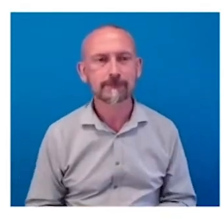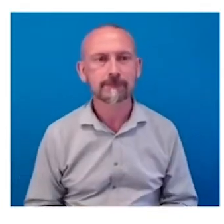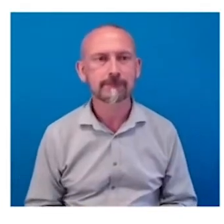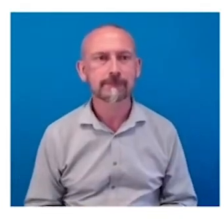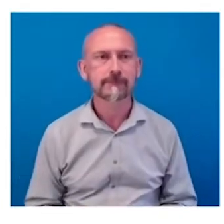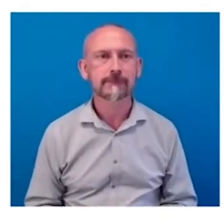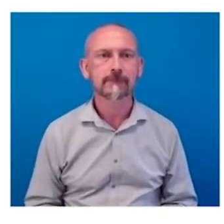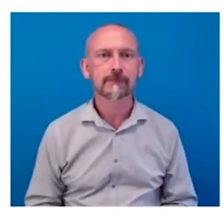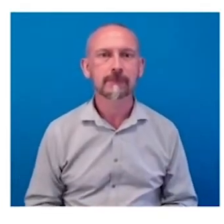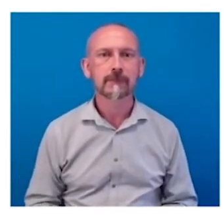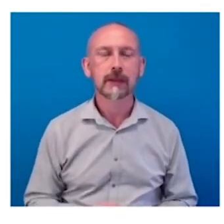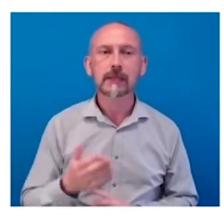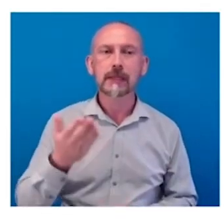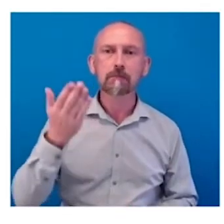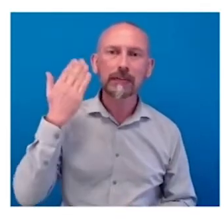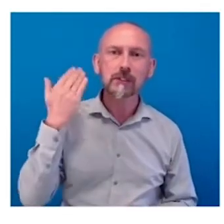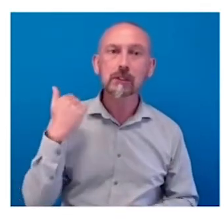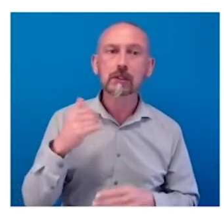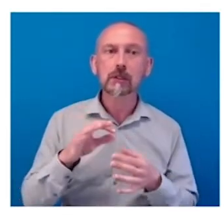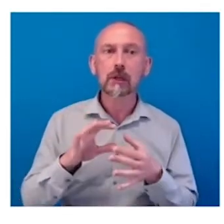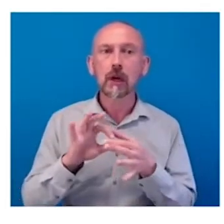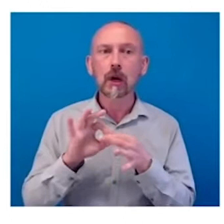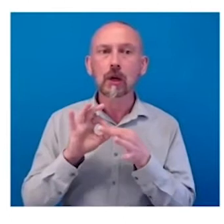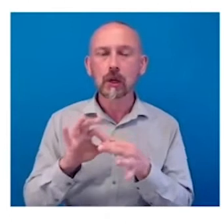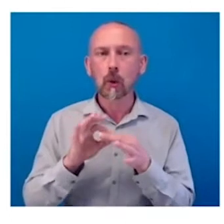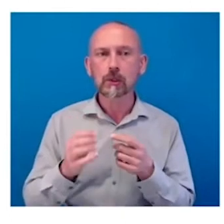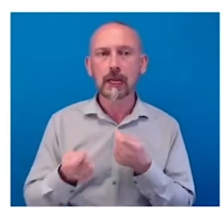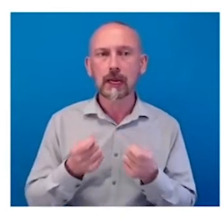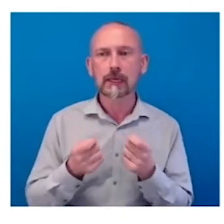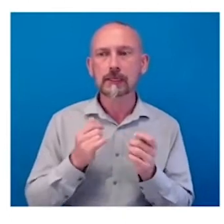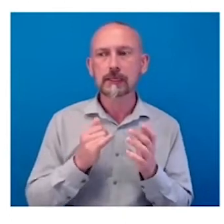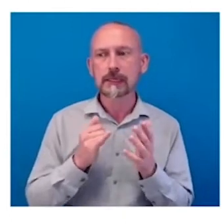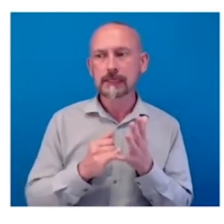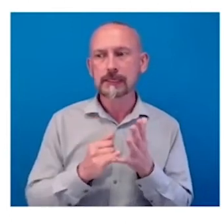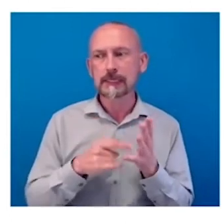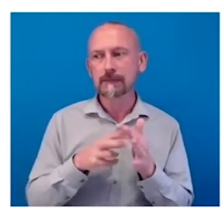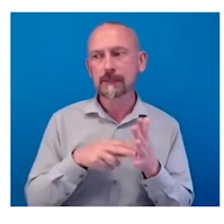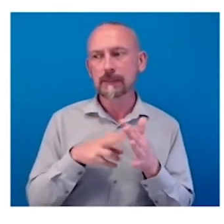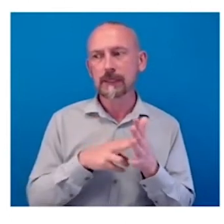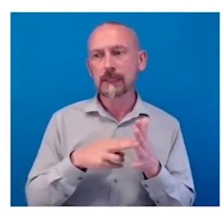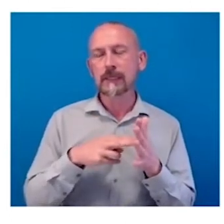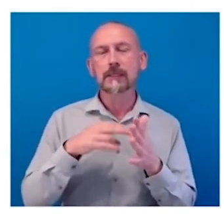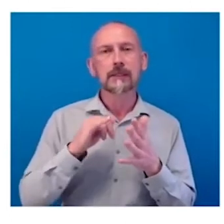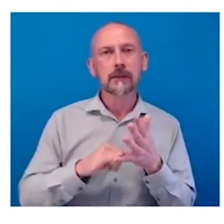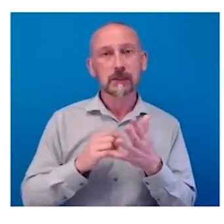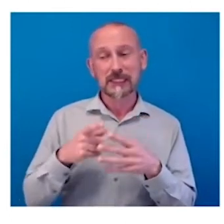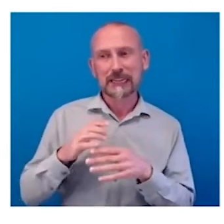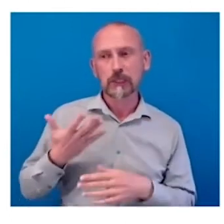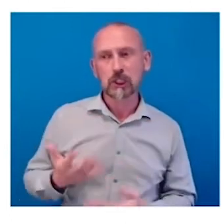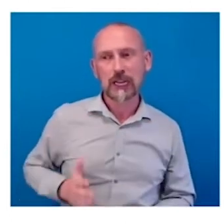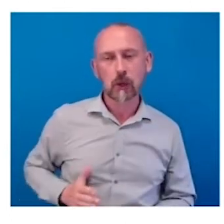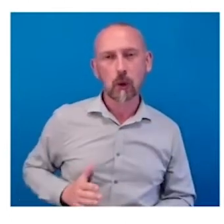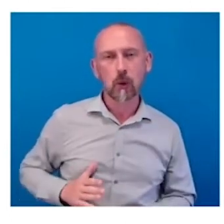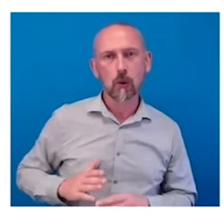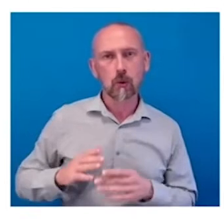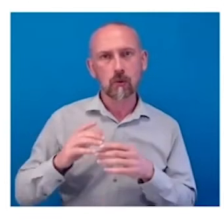our previous co-chair, some of you might be familiar with Seema Malhotra. She is now Shadow Minister for Employment. So it's great to have her in that employment role, kind of